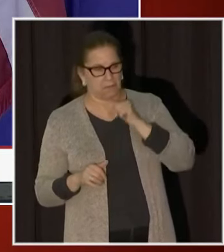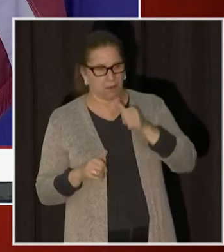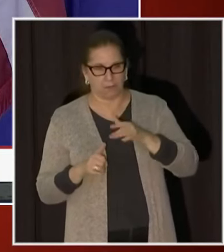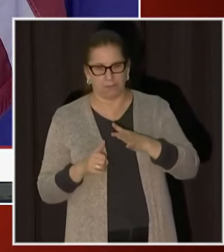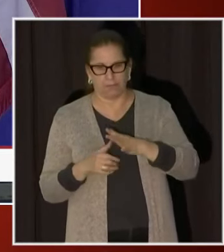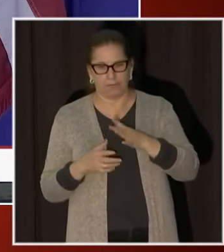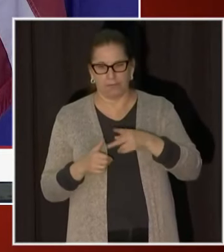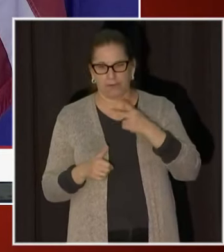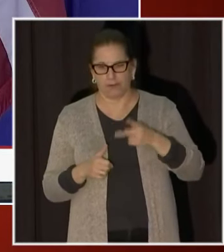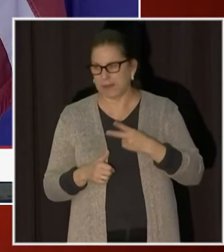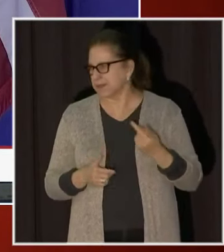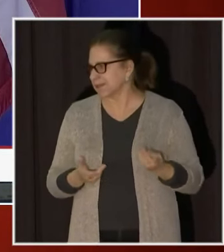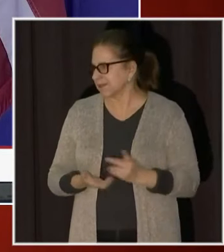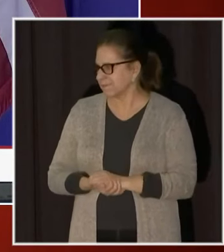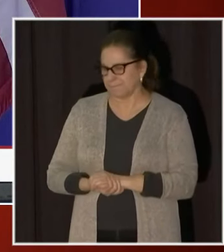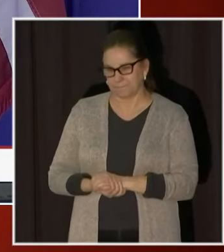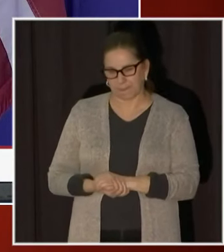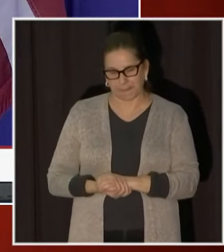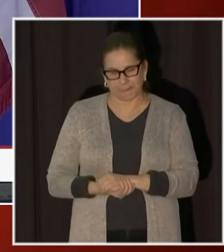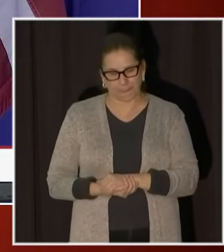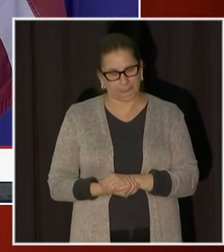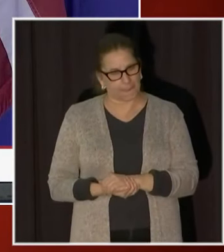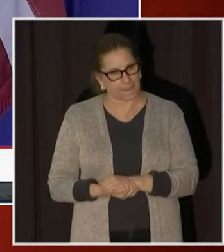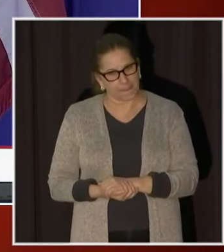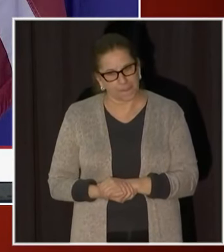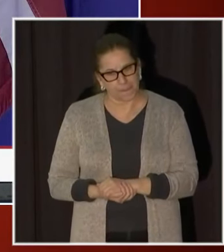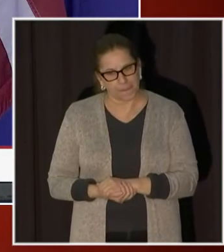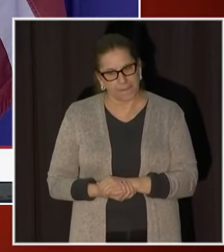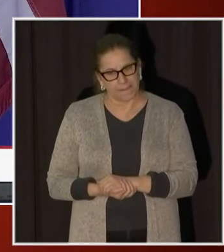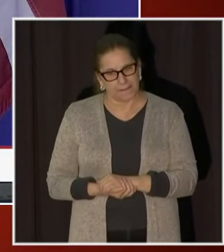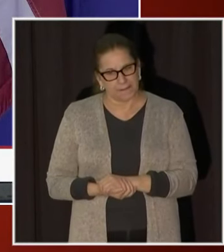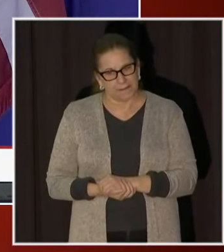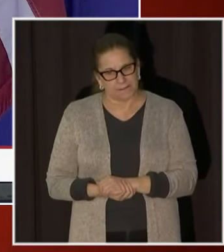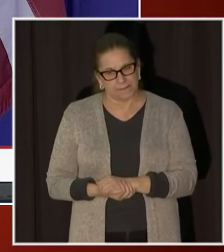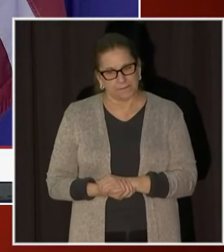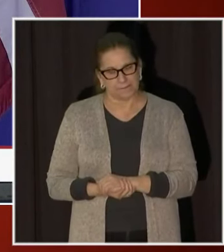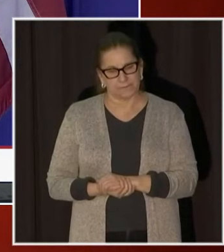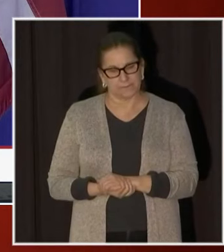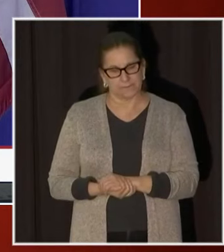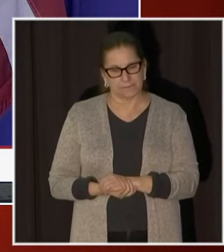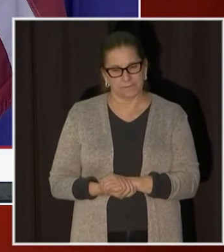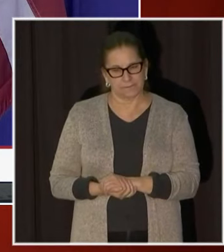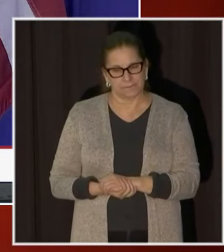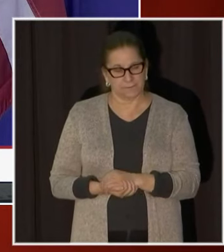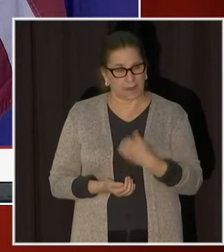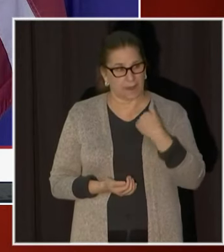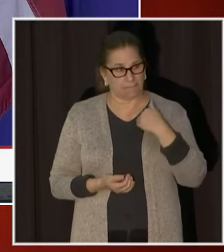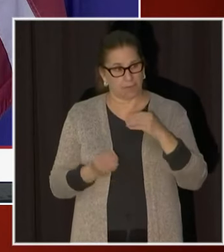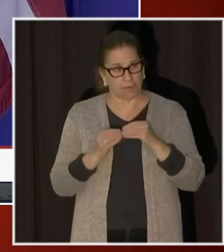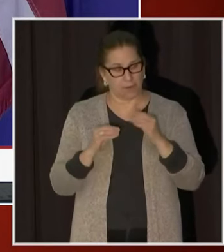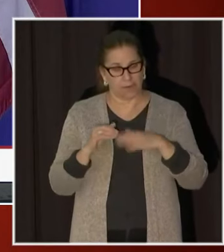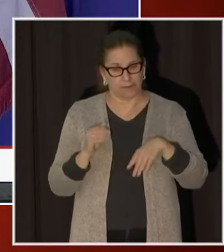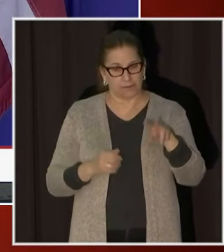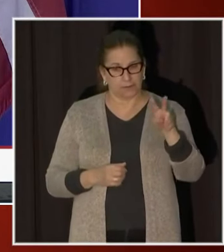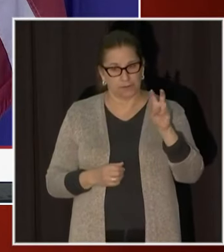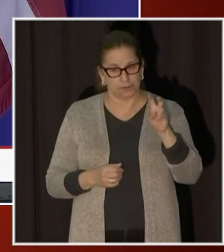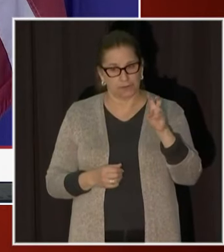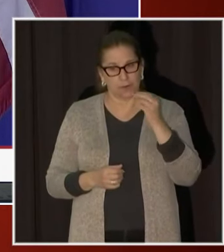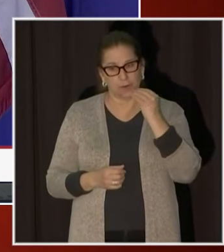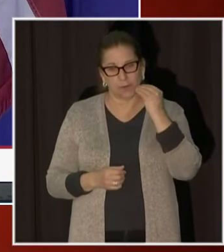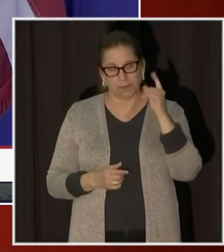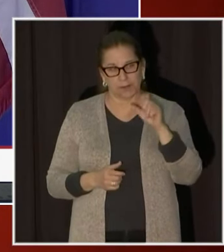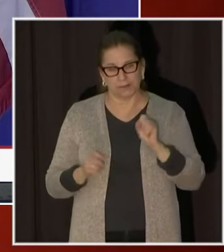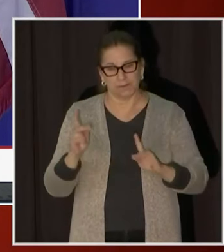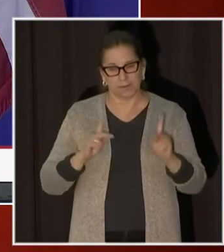Yes? Mayor Bowser, over the weekend we passed more than 200 homeless residents who tested positive for coronavirus, and we've been seeing